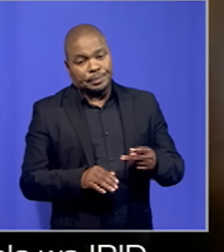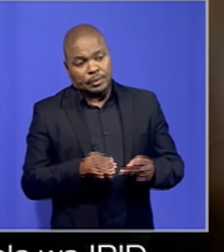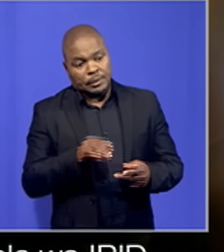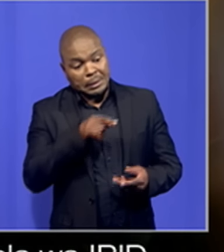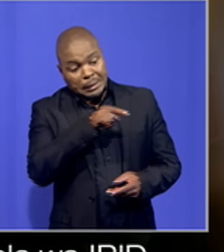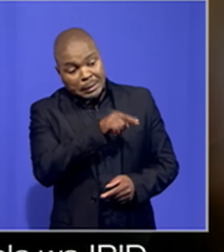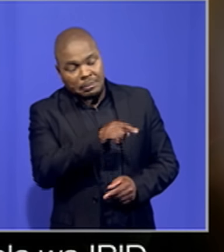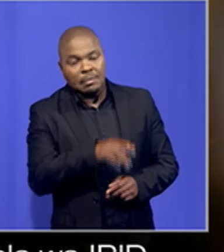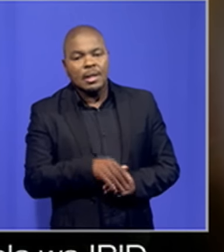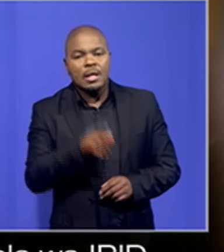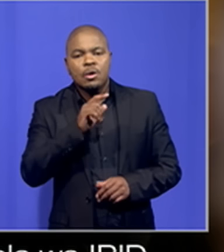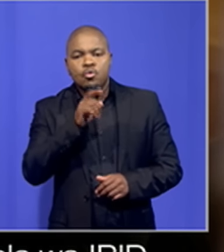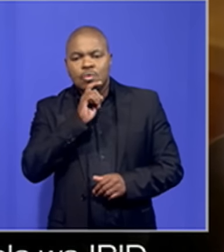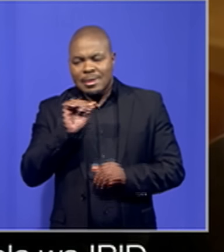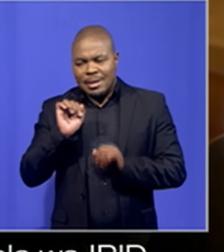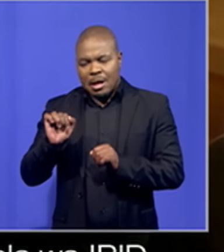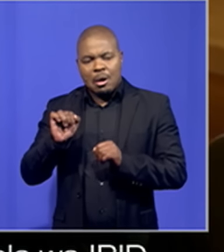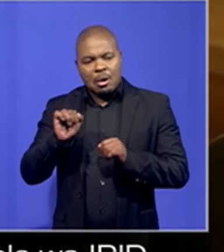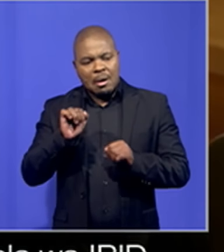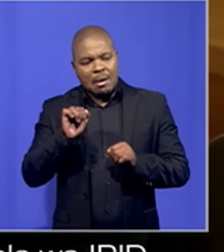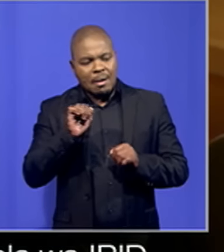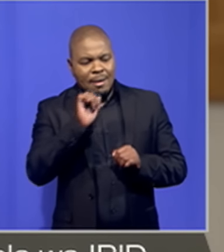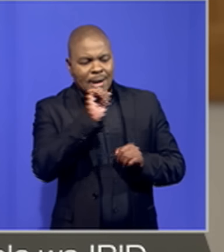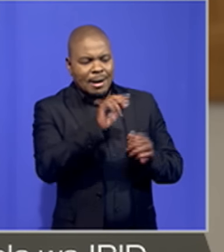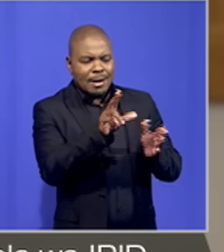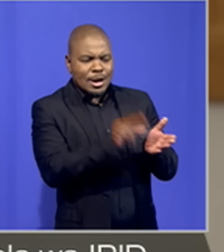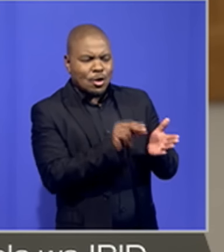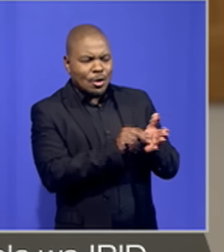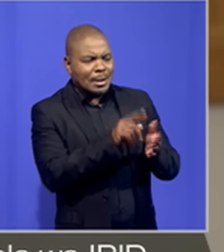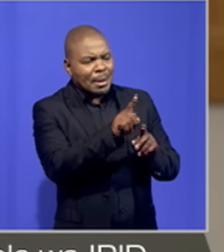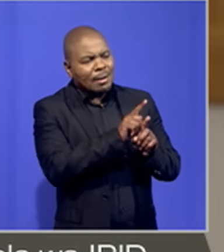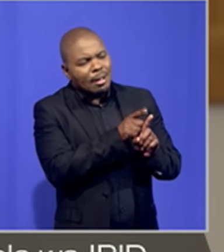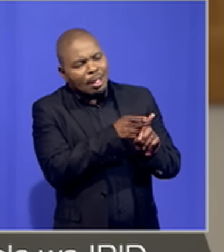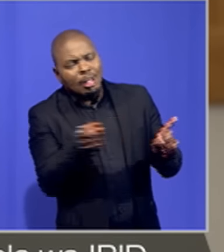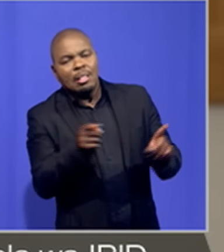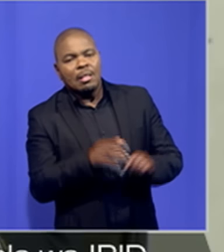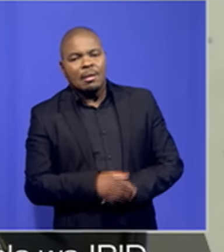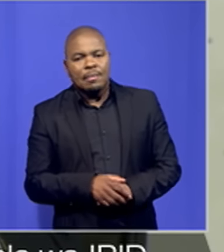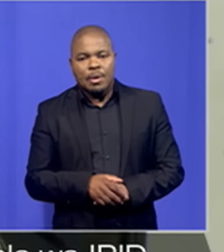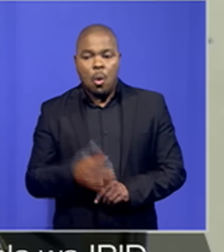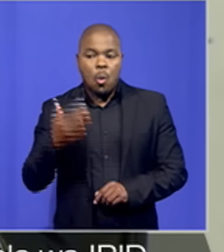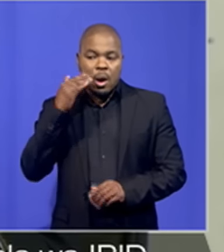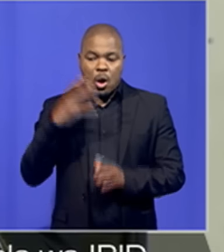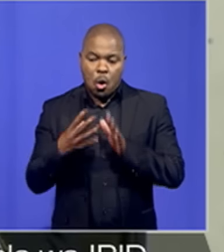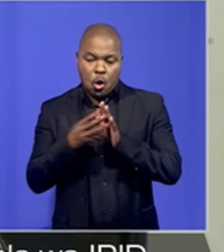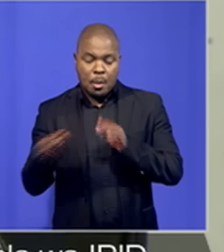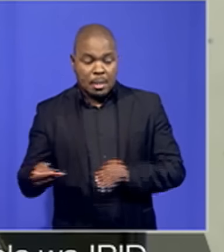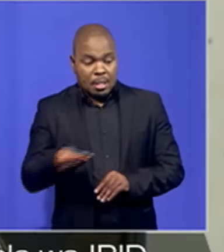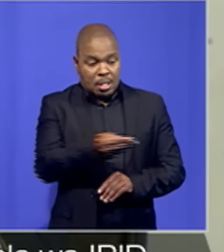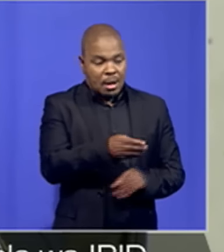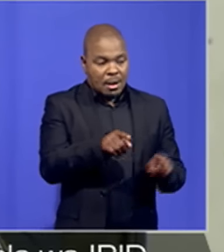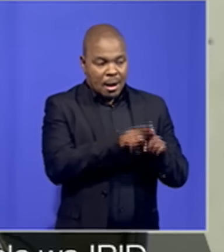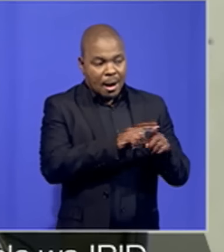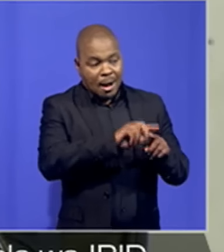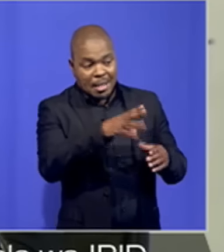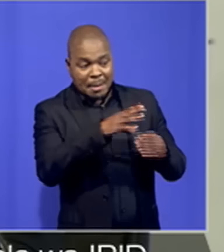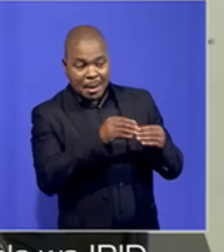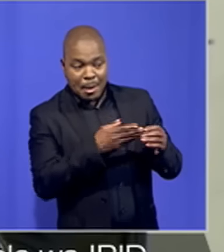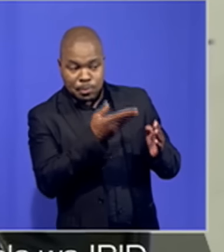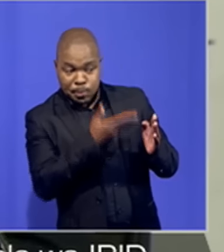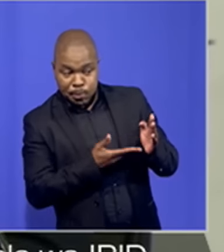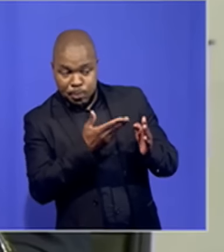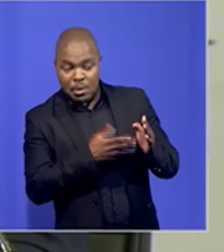dirisiwa dikgatiso tsa bone go se mo molaong. When we give them copies, it is allegation against a certain member. So those